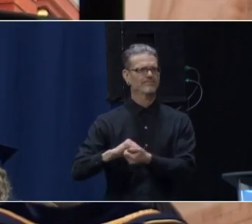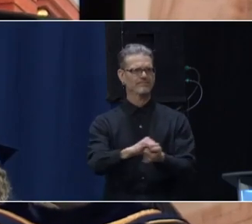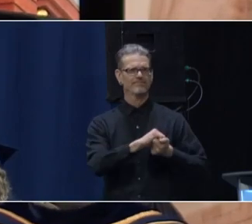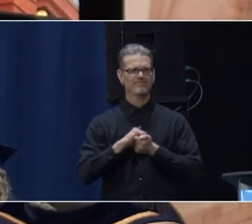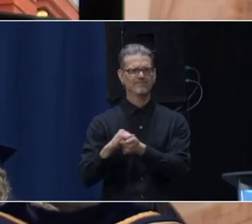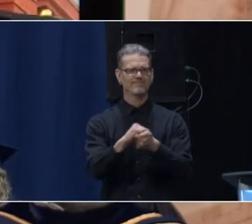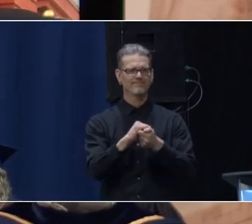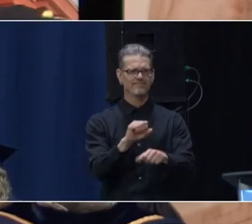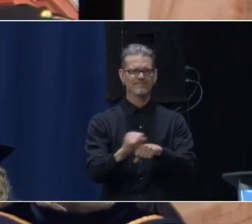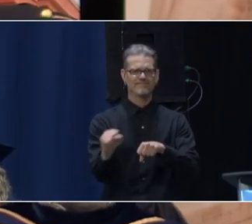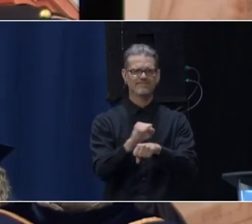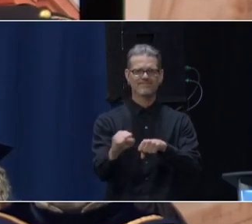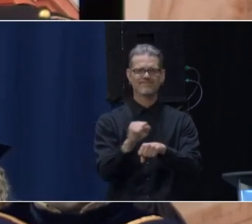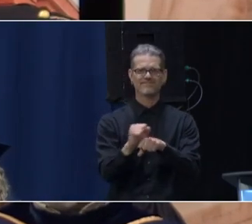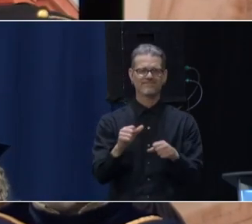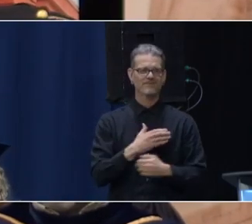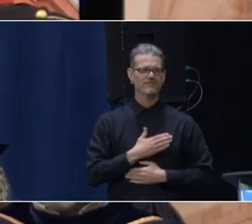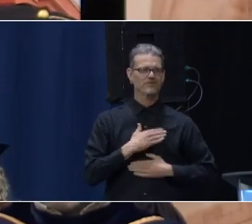appreciate your contributions.